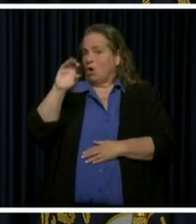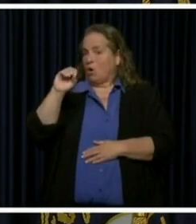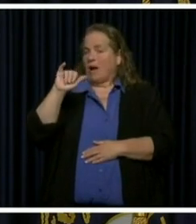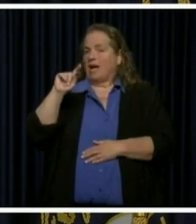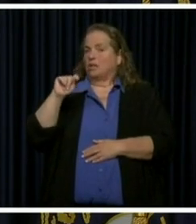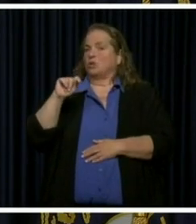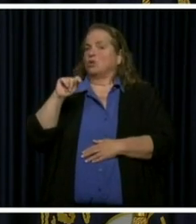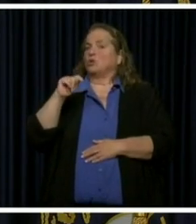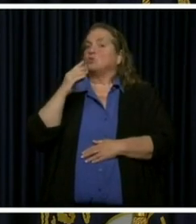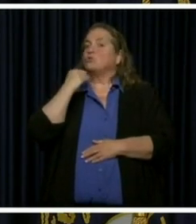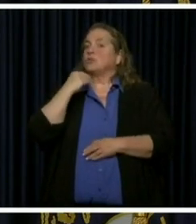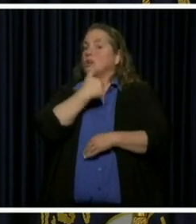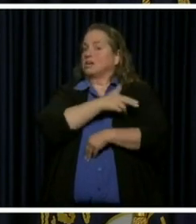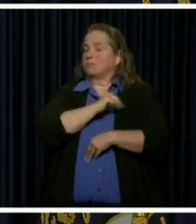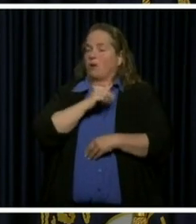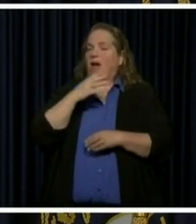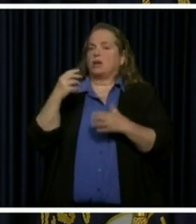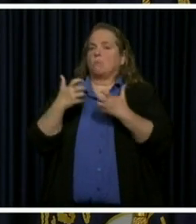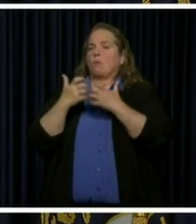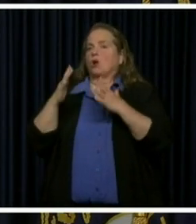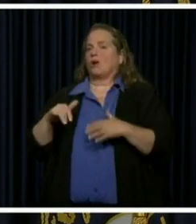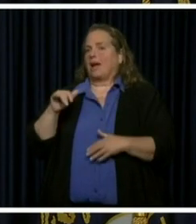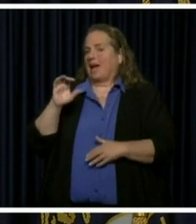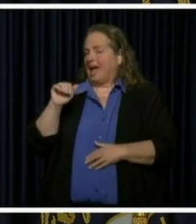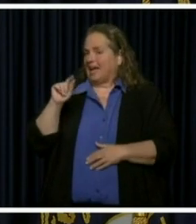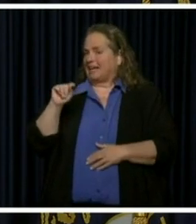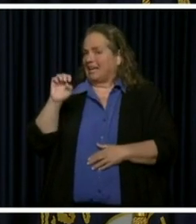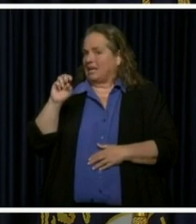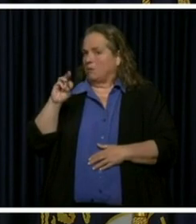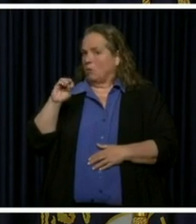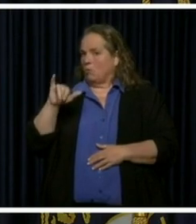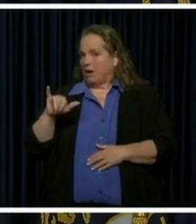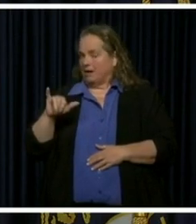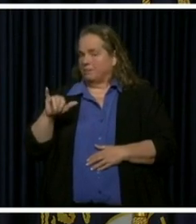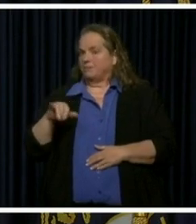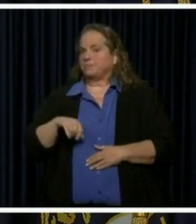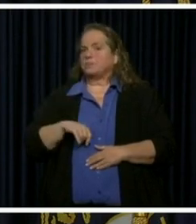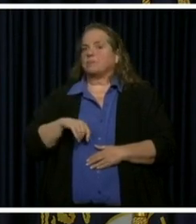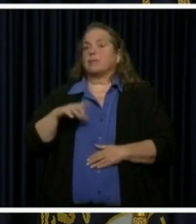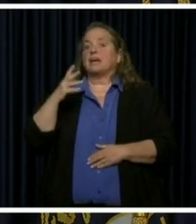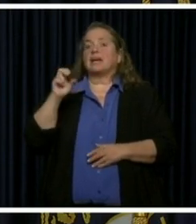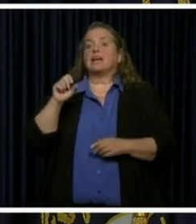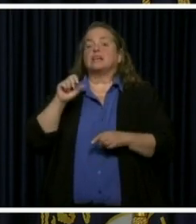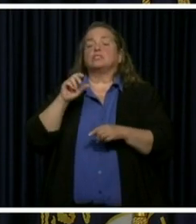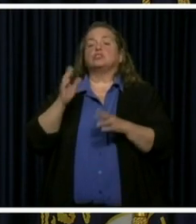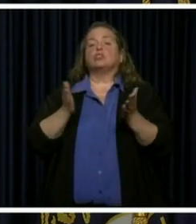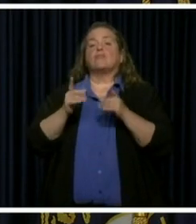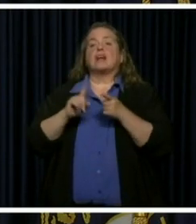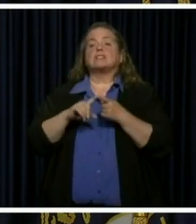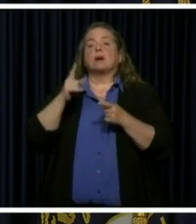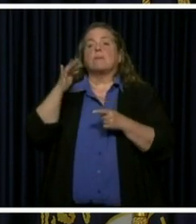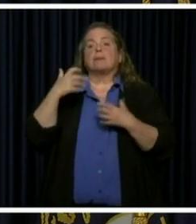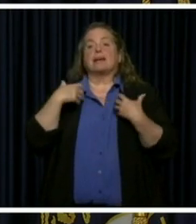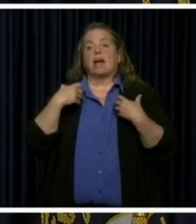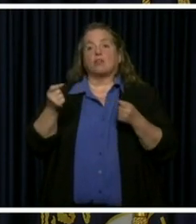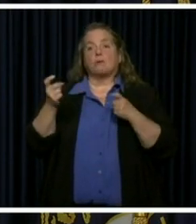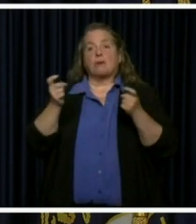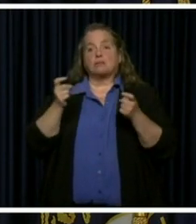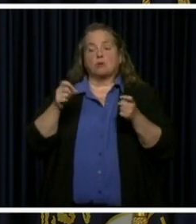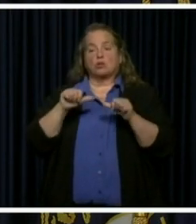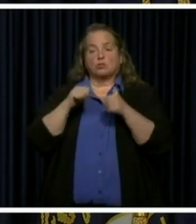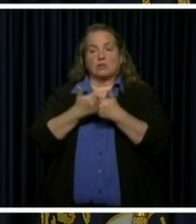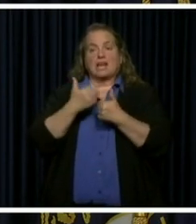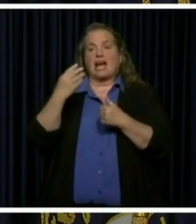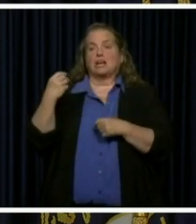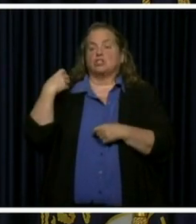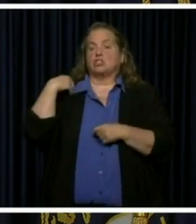partner with E&Y. Some more about Mark. He served as the president of Kentucky Healthcare Financial Management Association and a chair of the